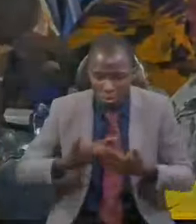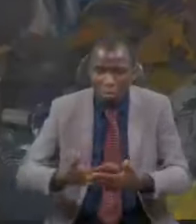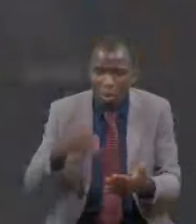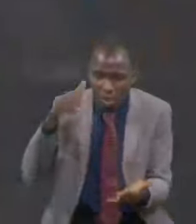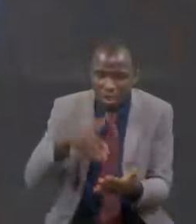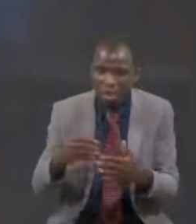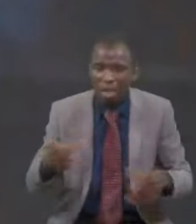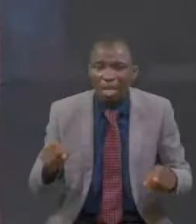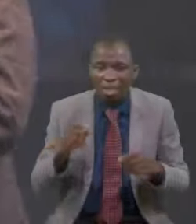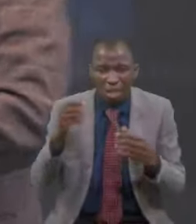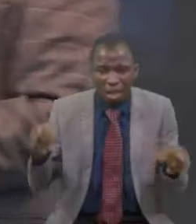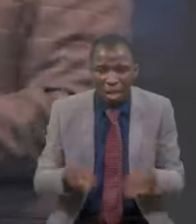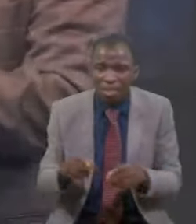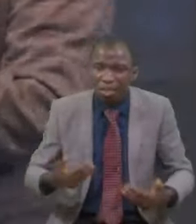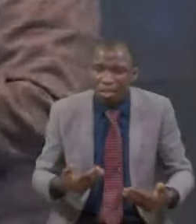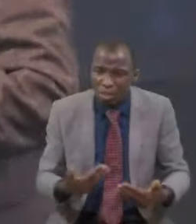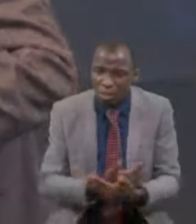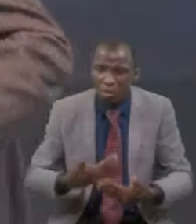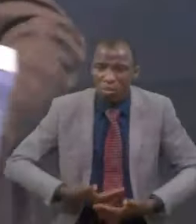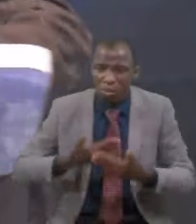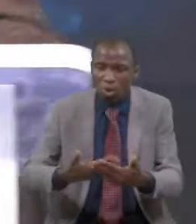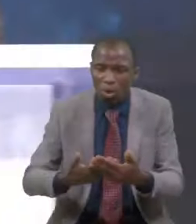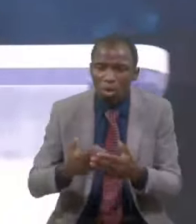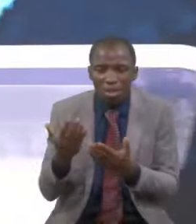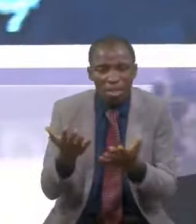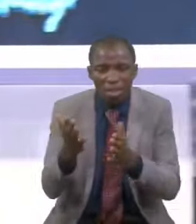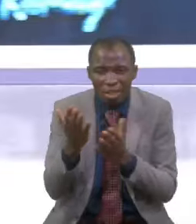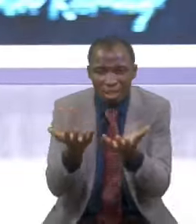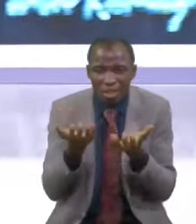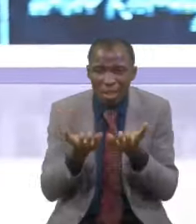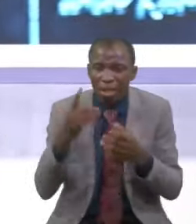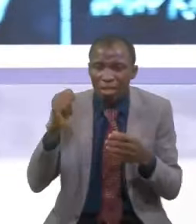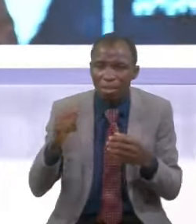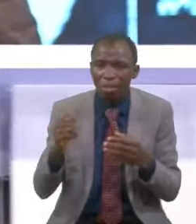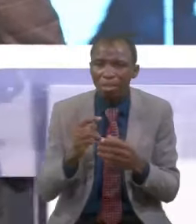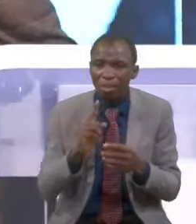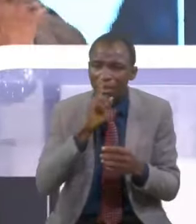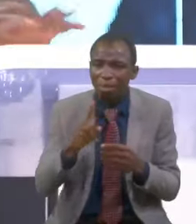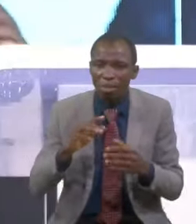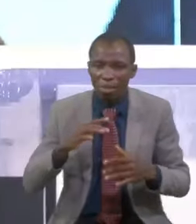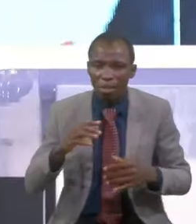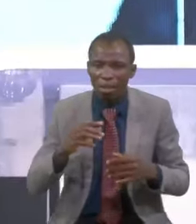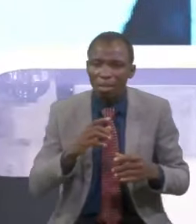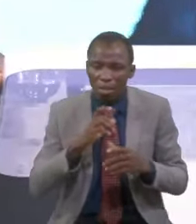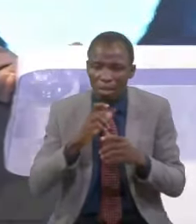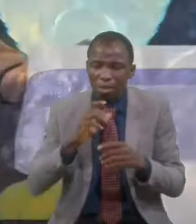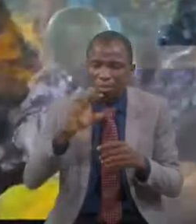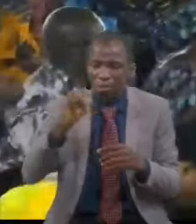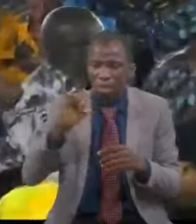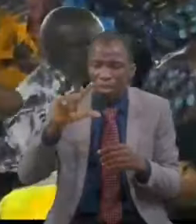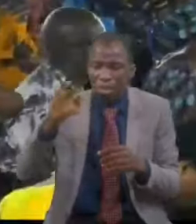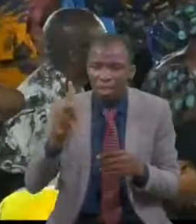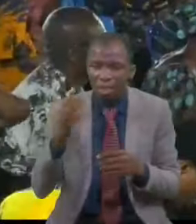the sincere milk of the word, that she may grow thereby. Something good is coming your